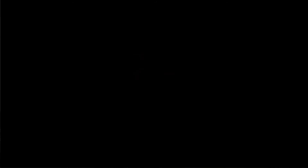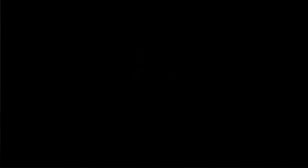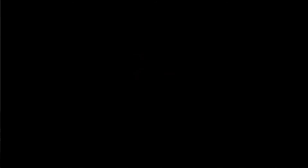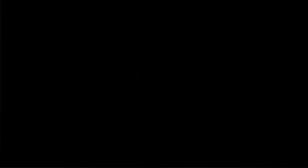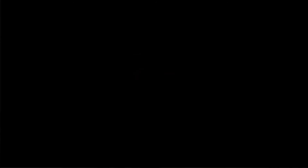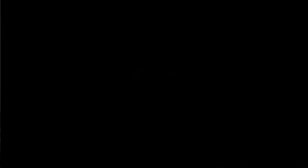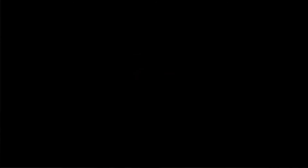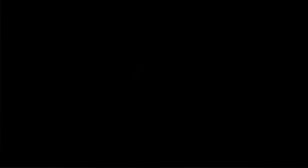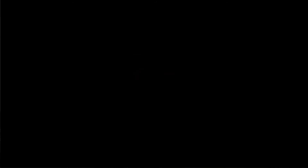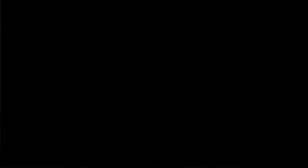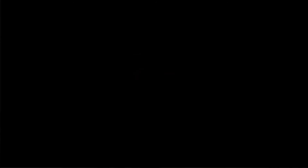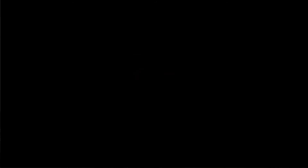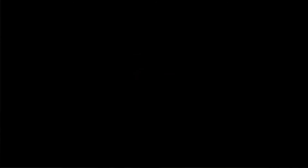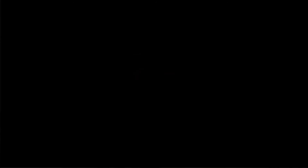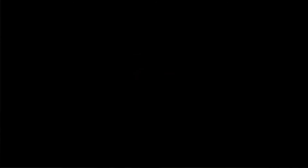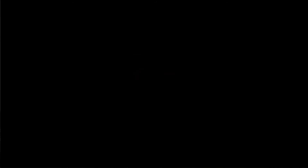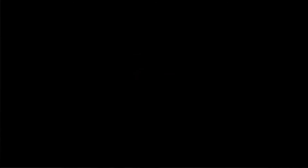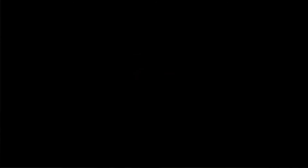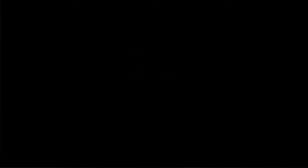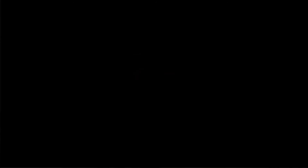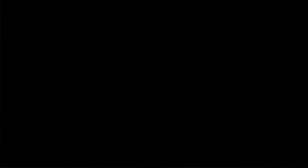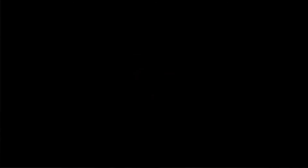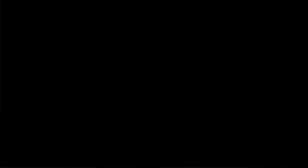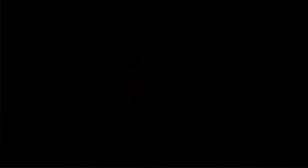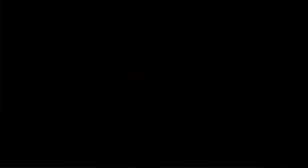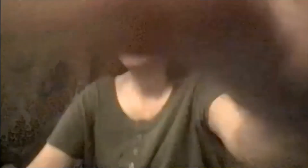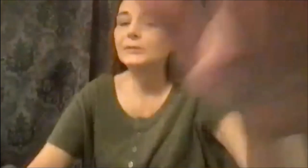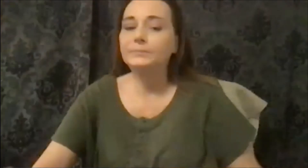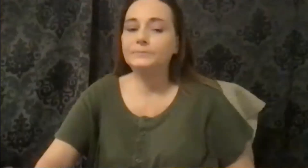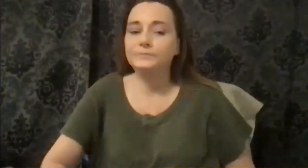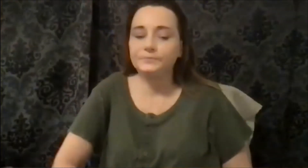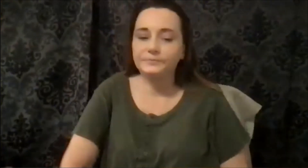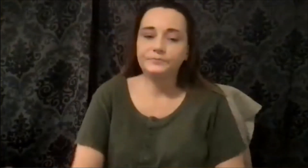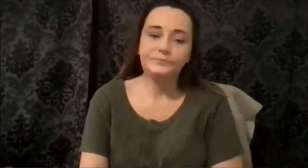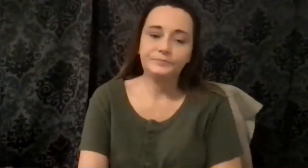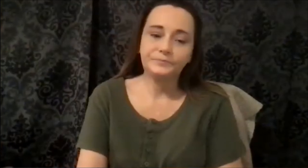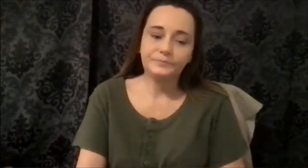All right, now. Elected. Apparently.